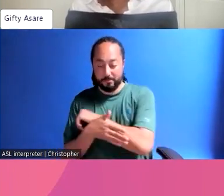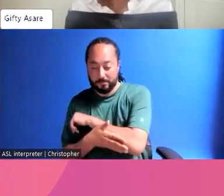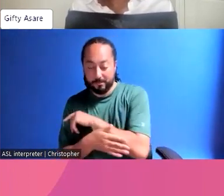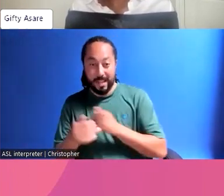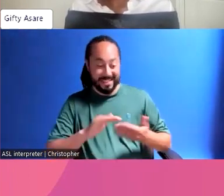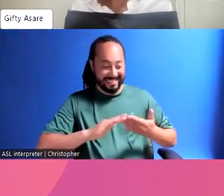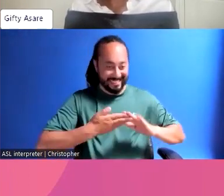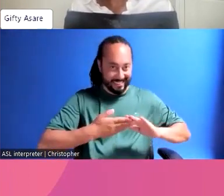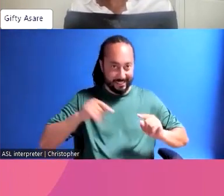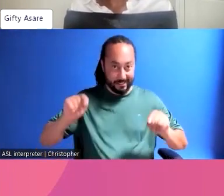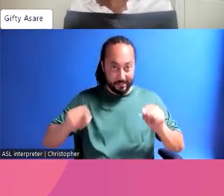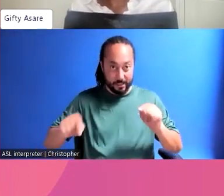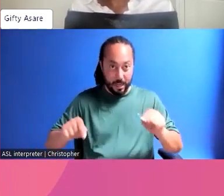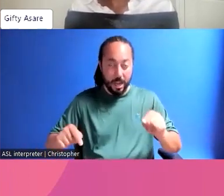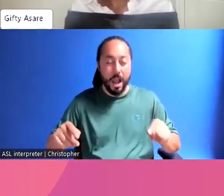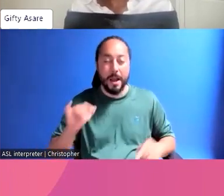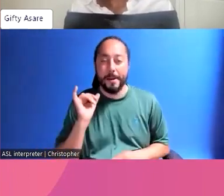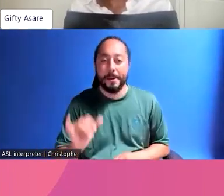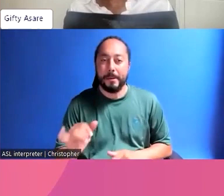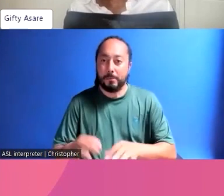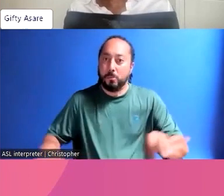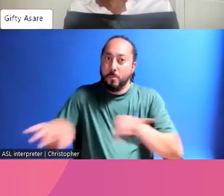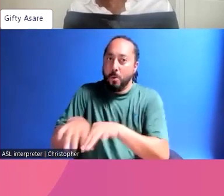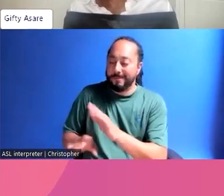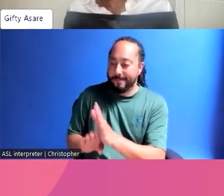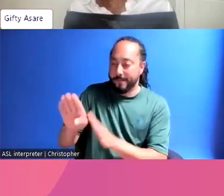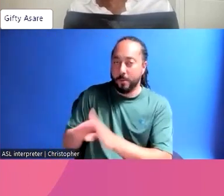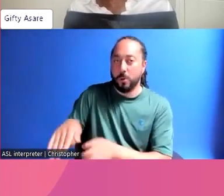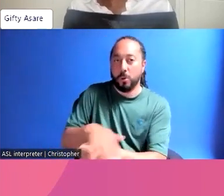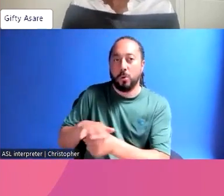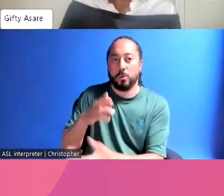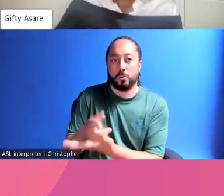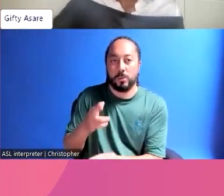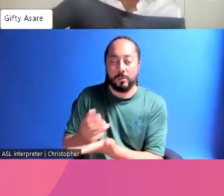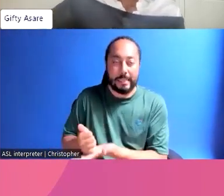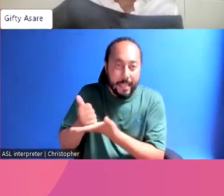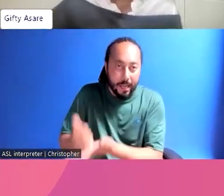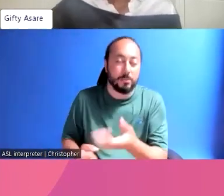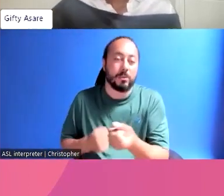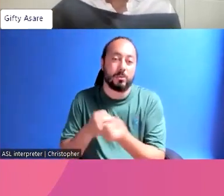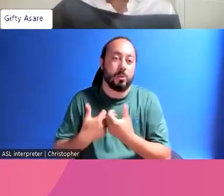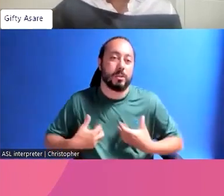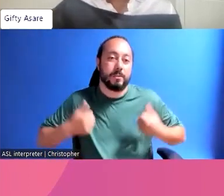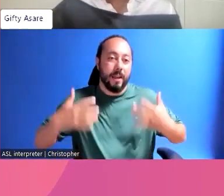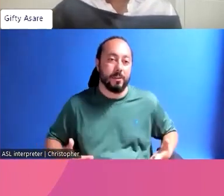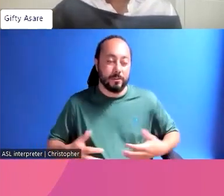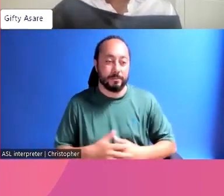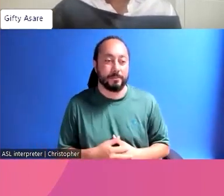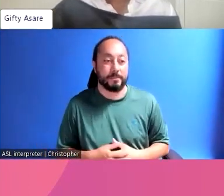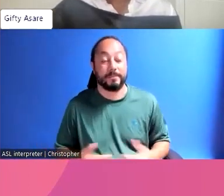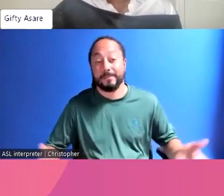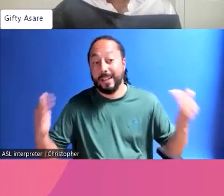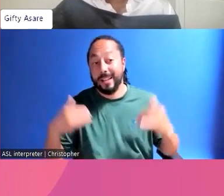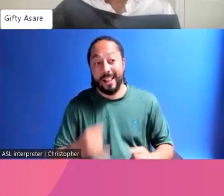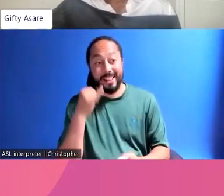local resources will definitely aid when it comes to supporting survivors. Lastly, a recommendation was to